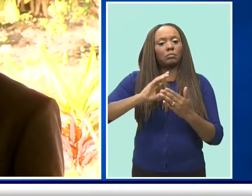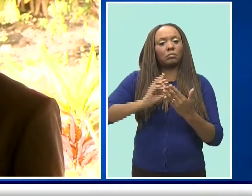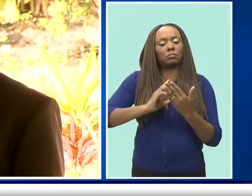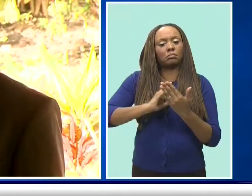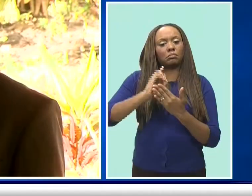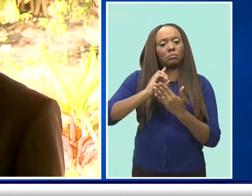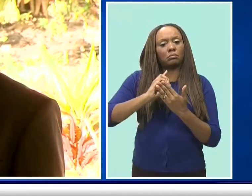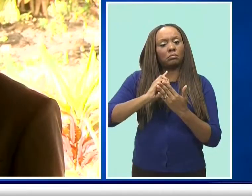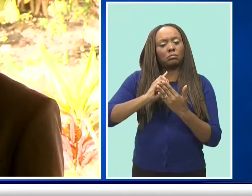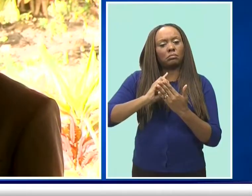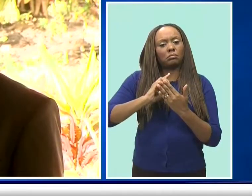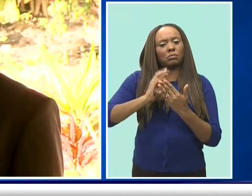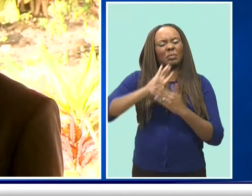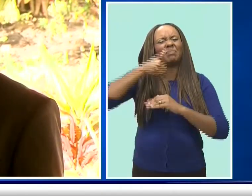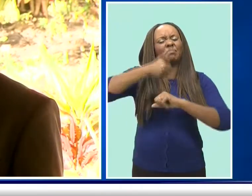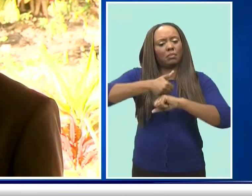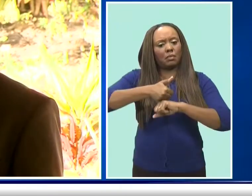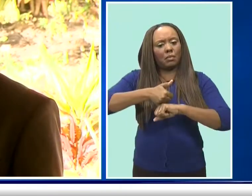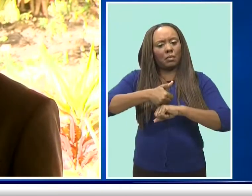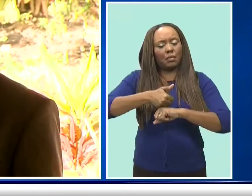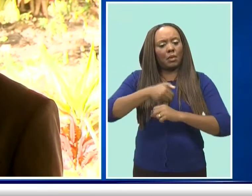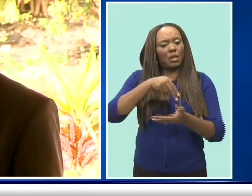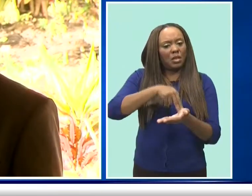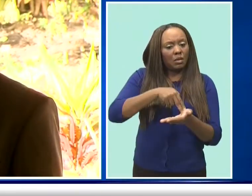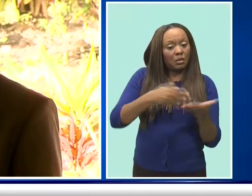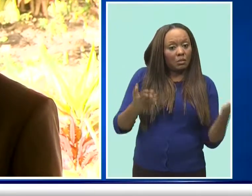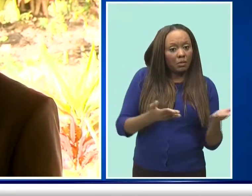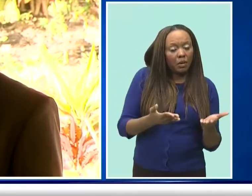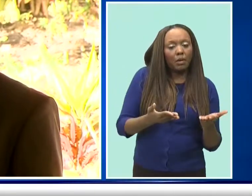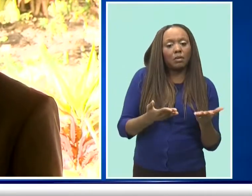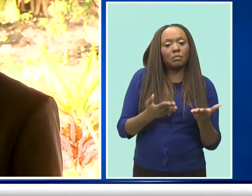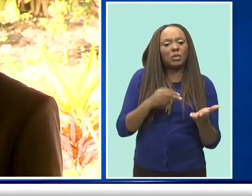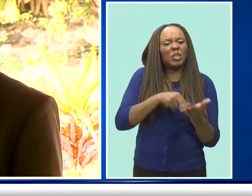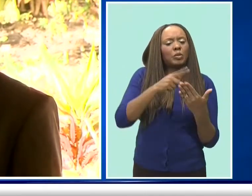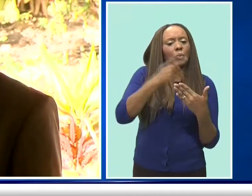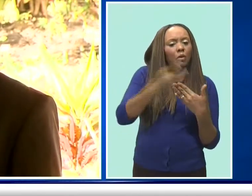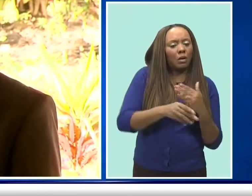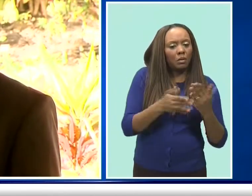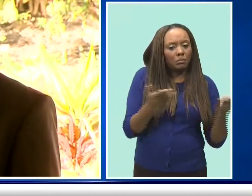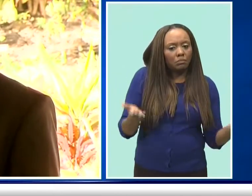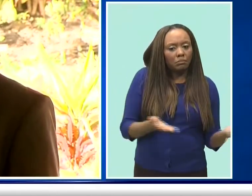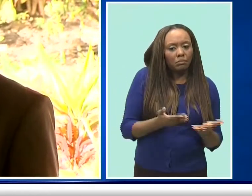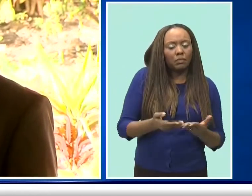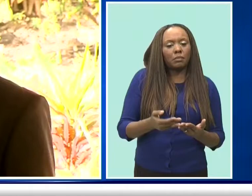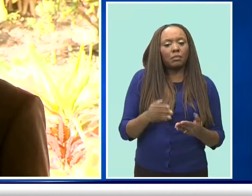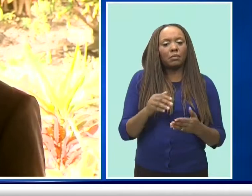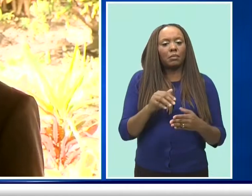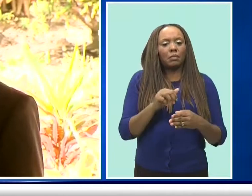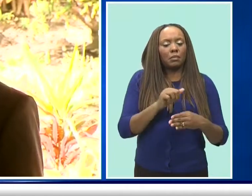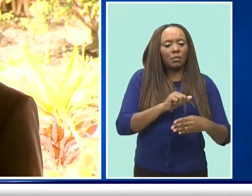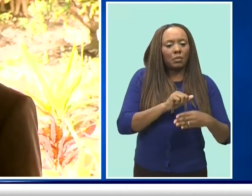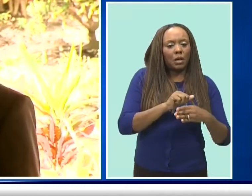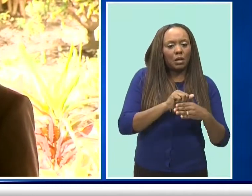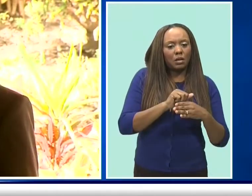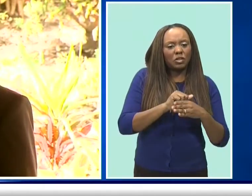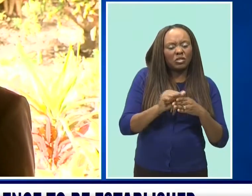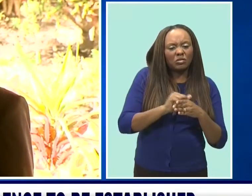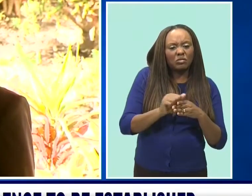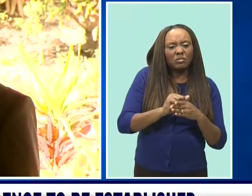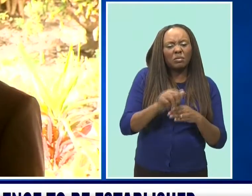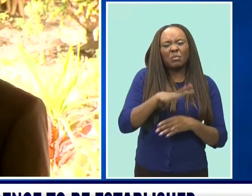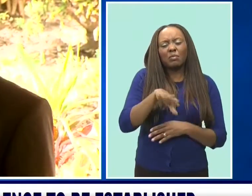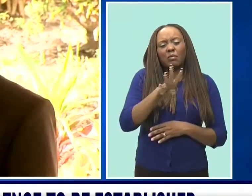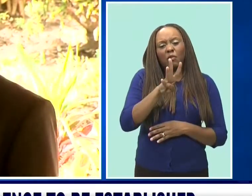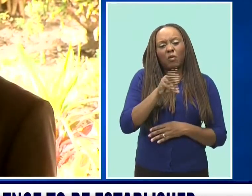program here on the island of Barbados in pediatrics that will train an initial 40 pediatric nurses to support the